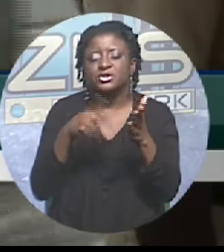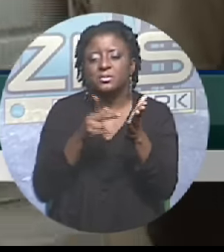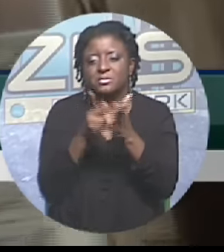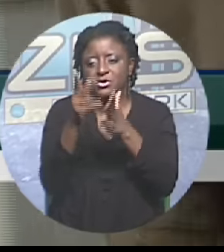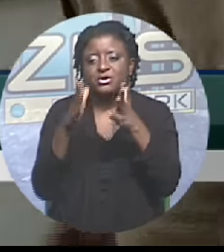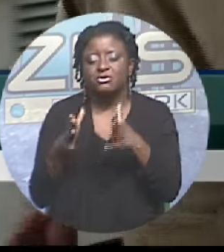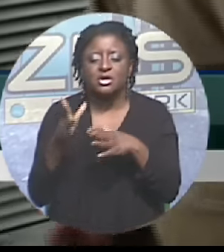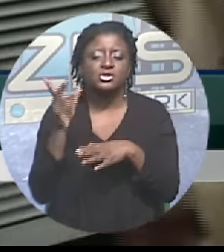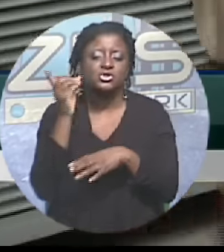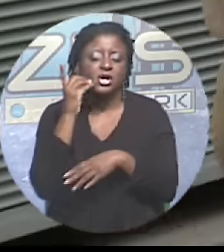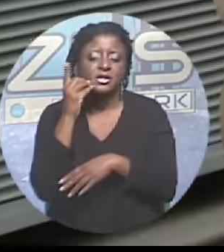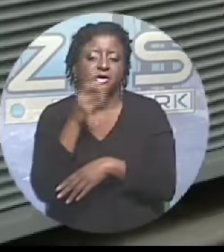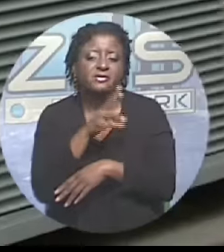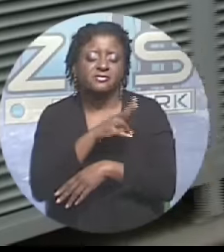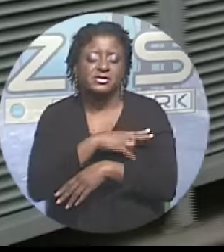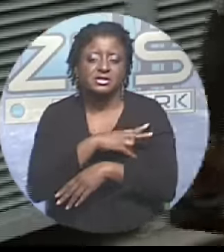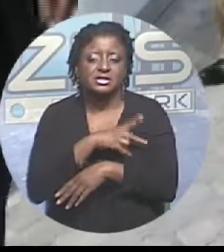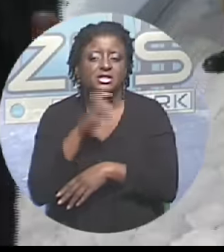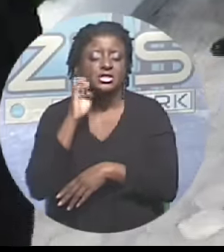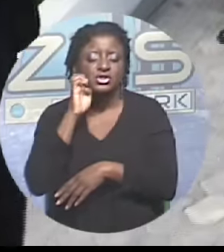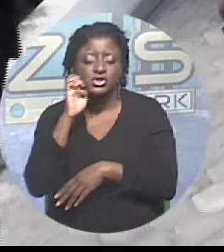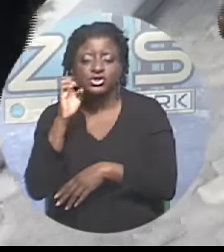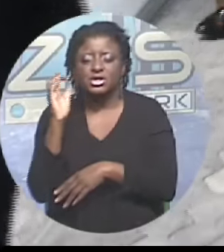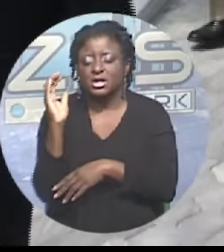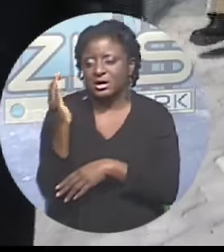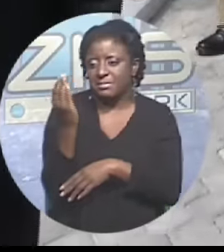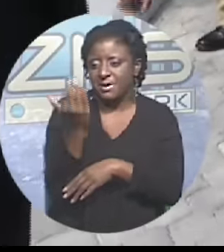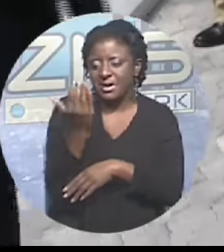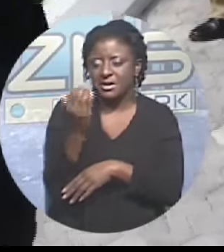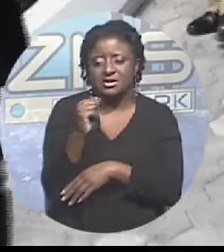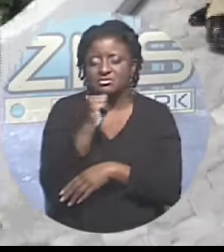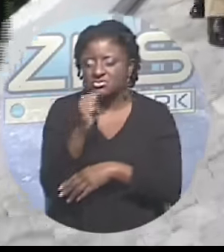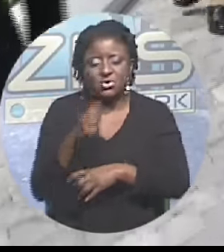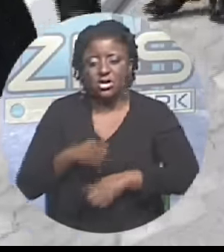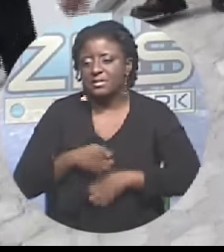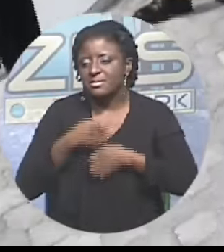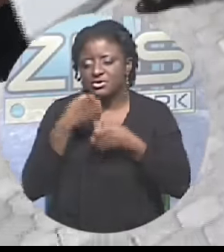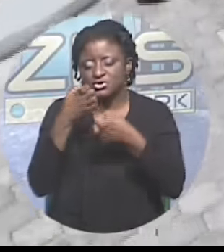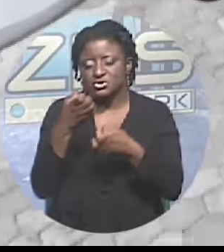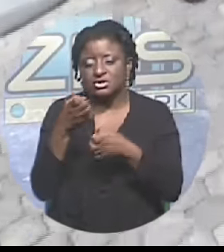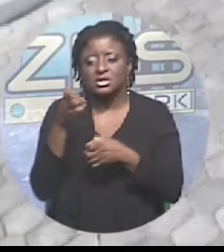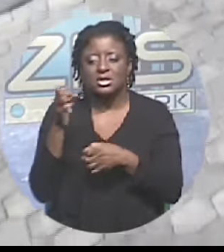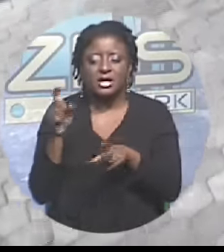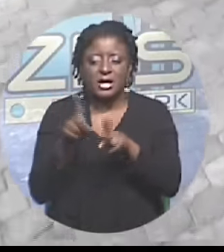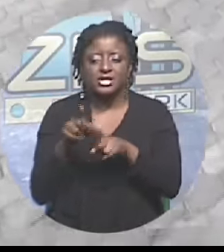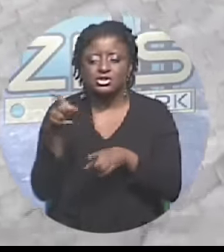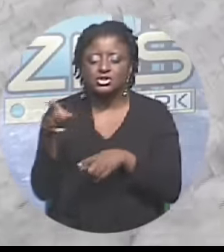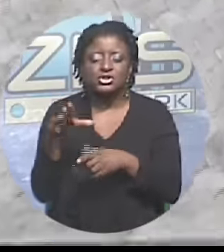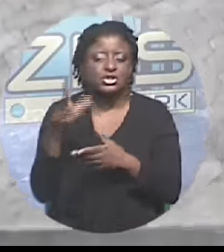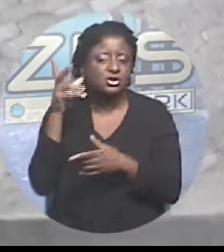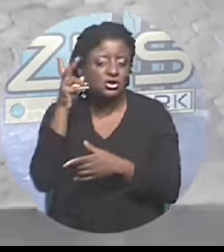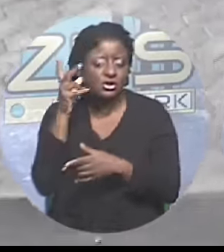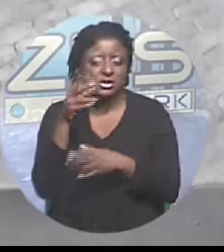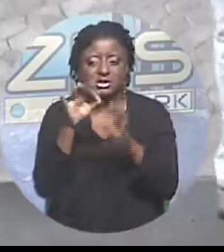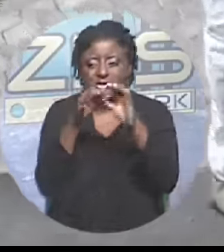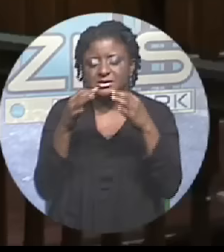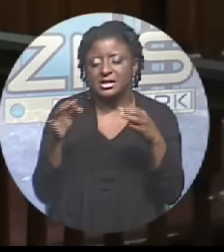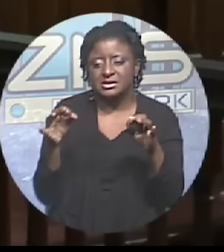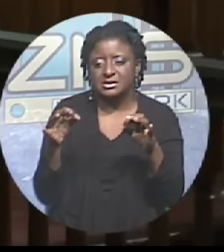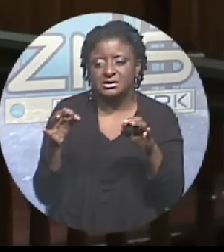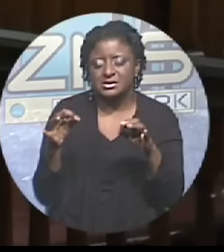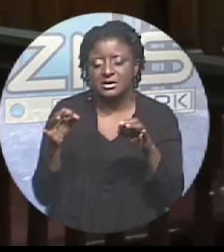Australian native appeared unemotional as she learned her fate for killing her husband, Philip Vasili, at their Old Fort Bay home back in